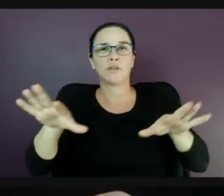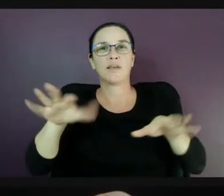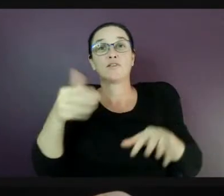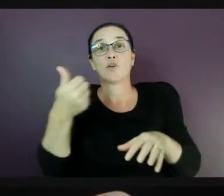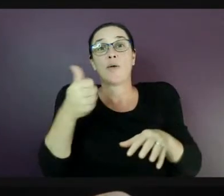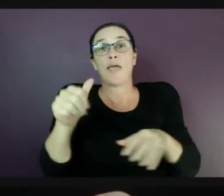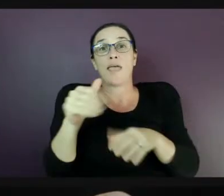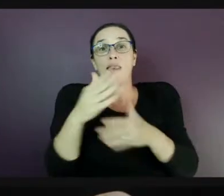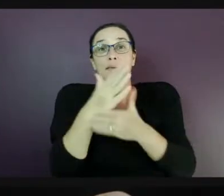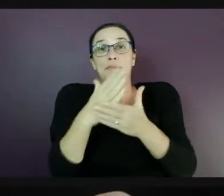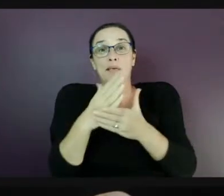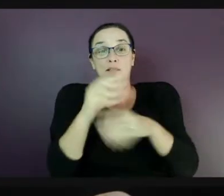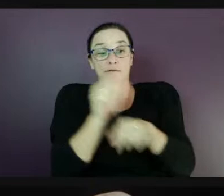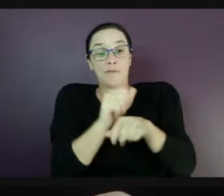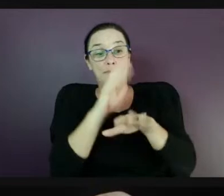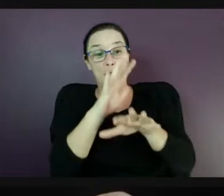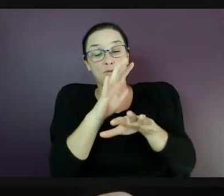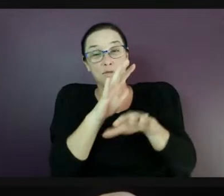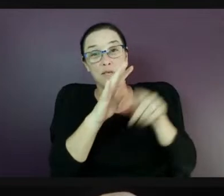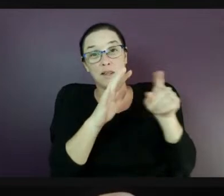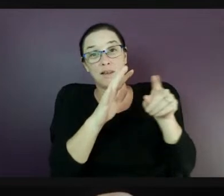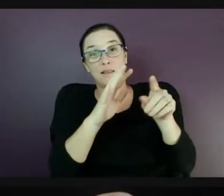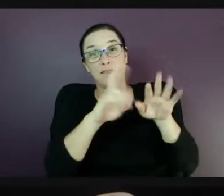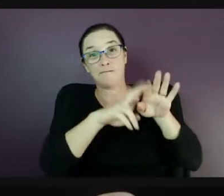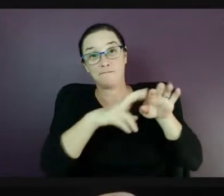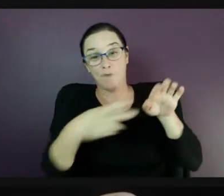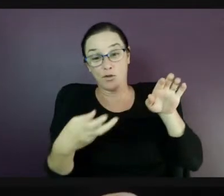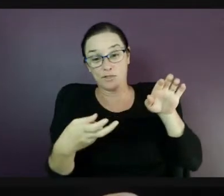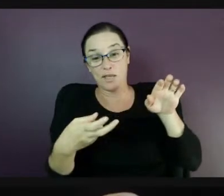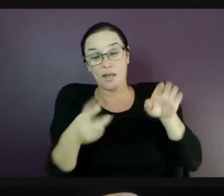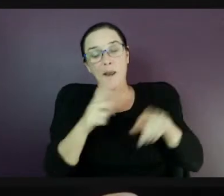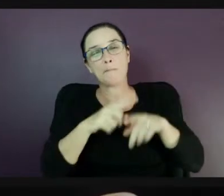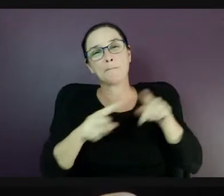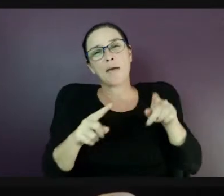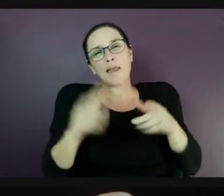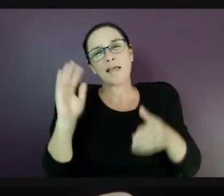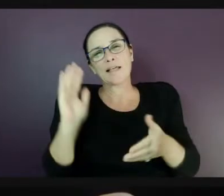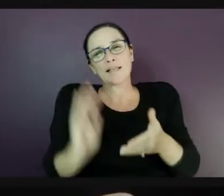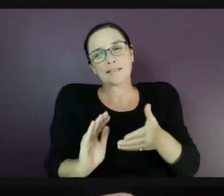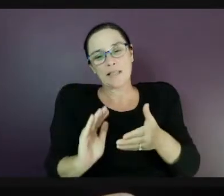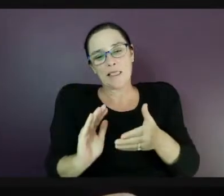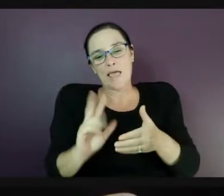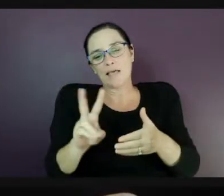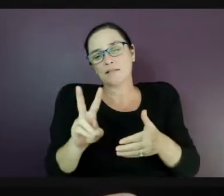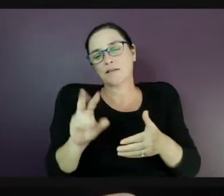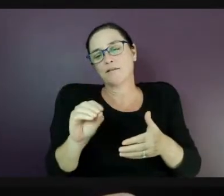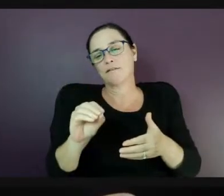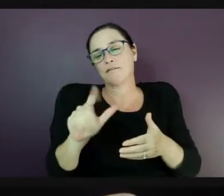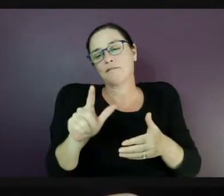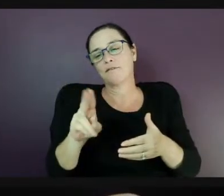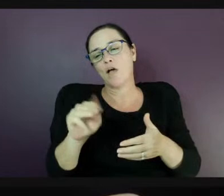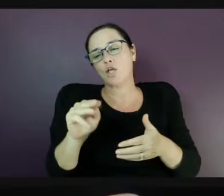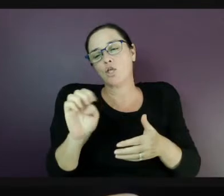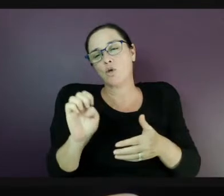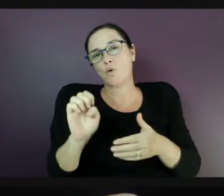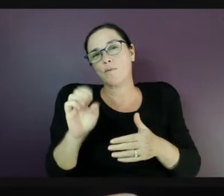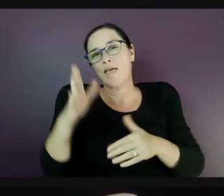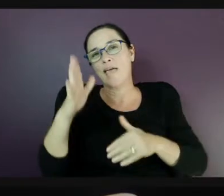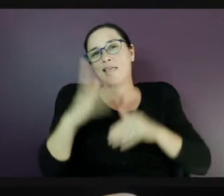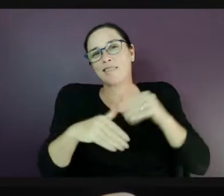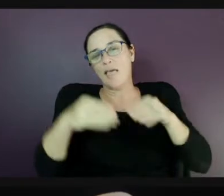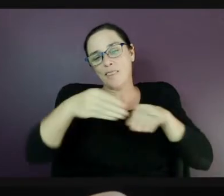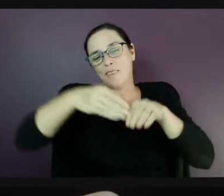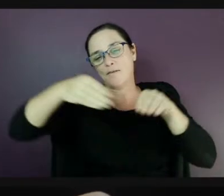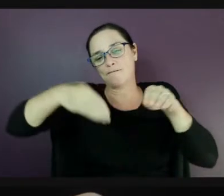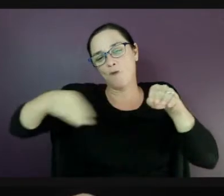in is a big chunk of mountain, but it's usually a lot less volume than a fault line underwater, because a